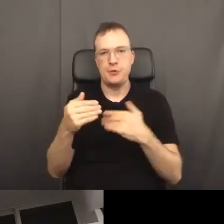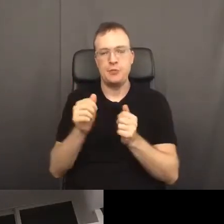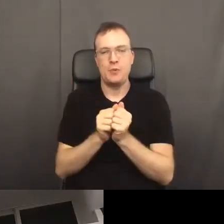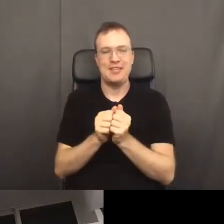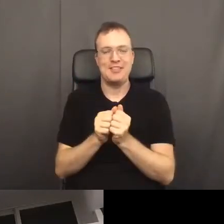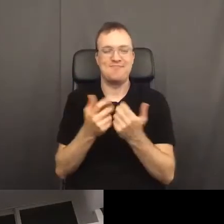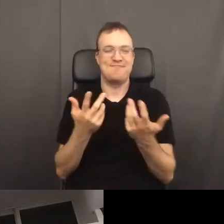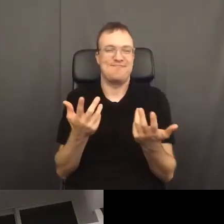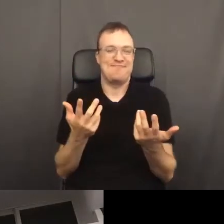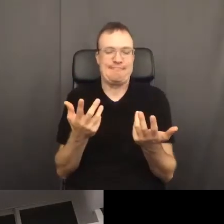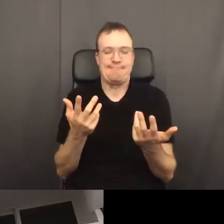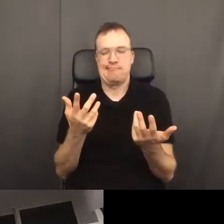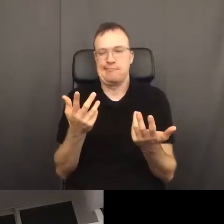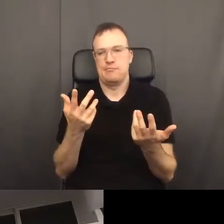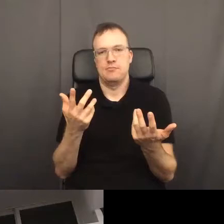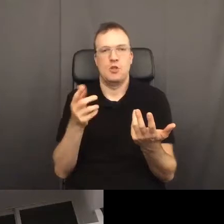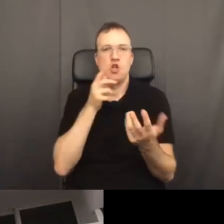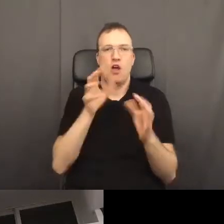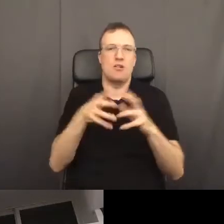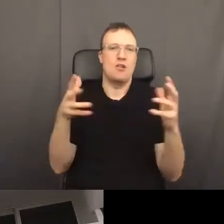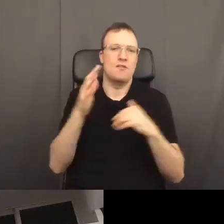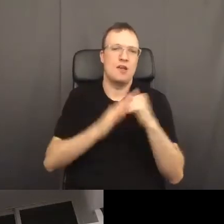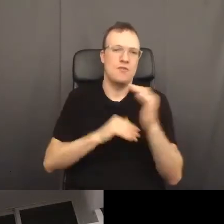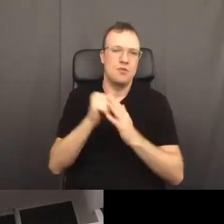it's not very many comforts. And